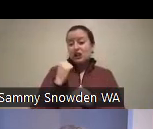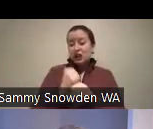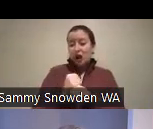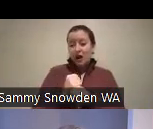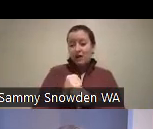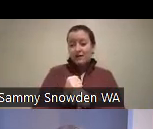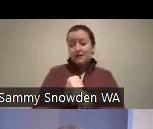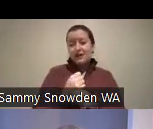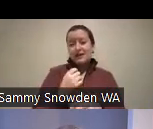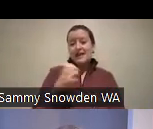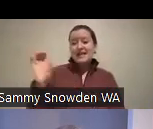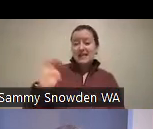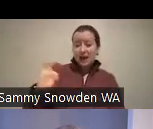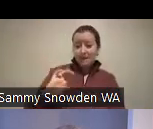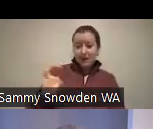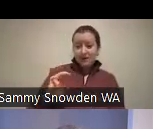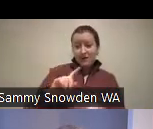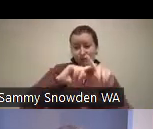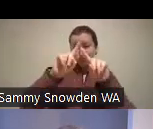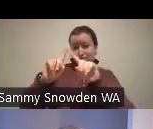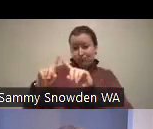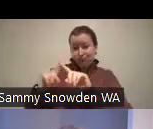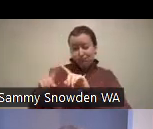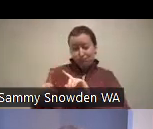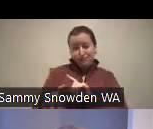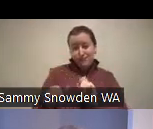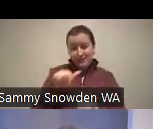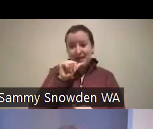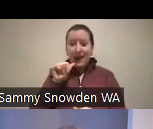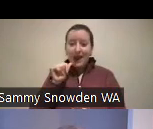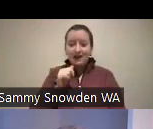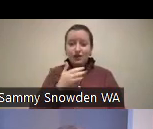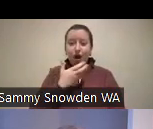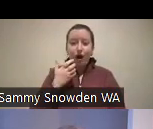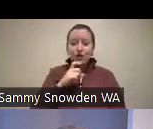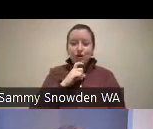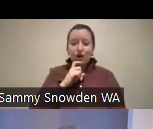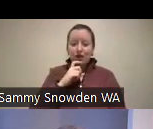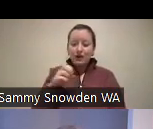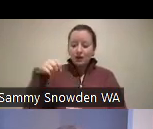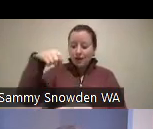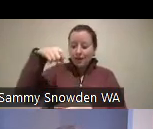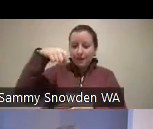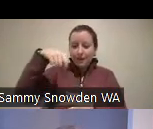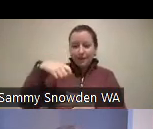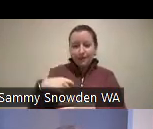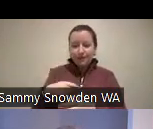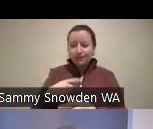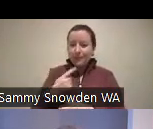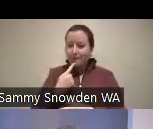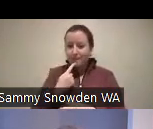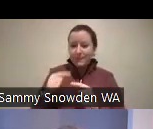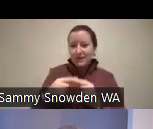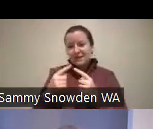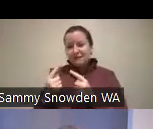really nice oils to add to your hot chocolate. So just a few ideas if you haven't already tried that, and certainly put in the chat if you've got your own